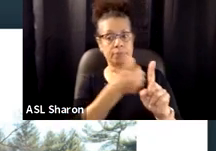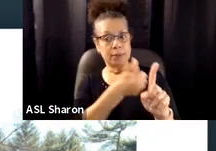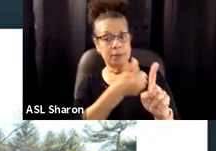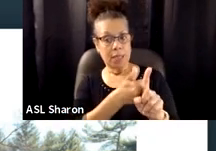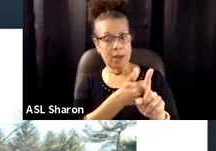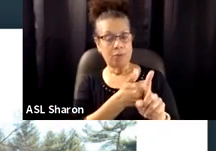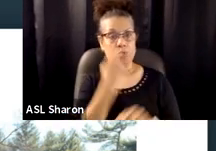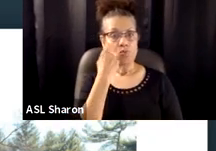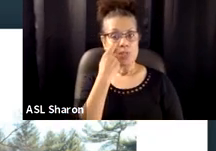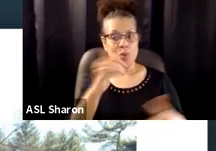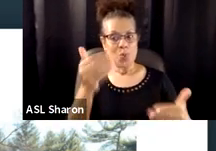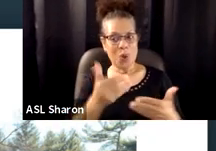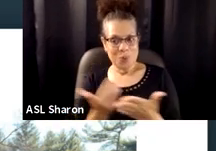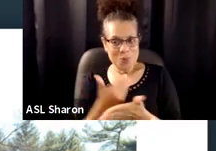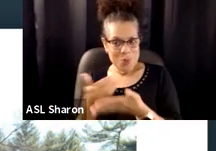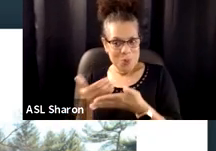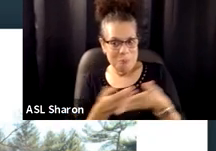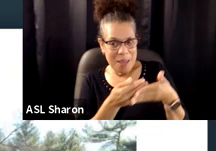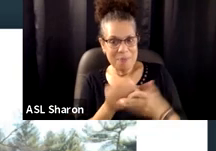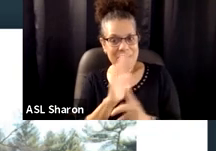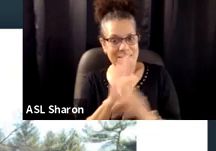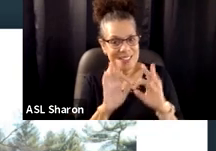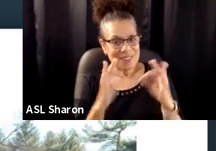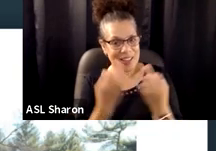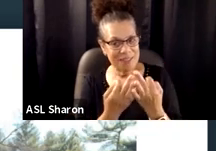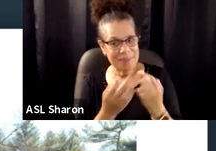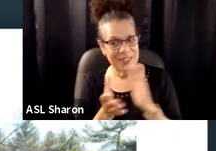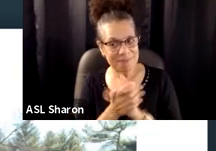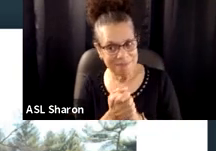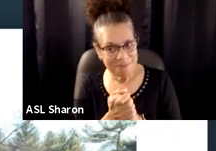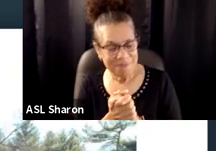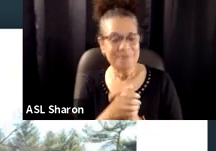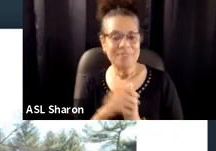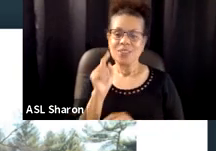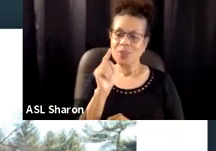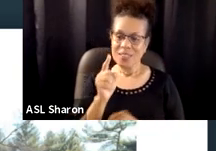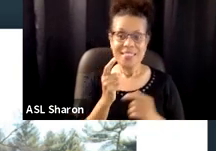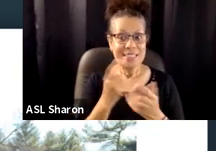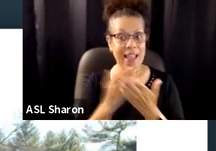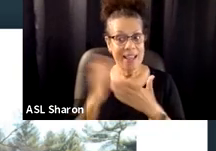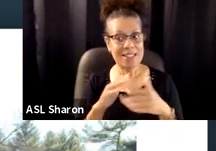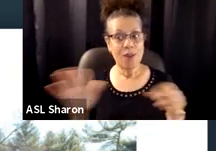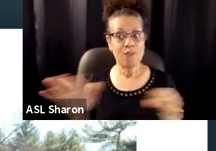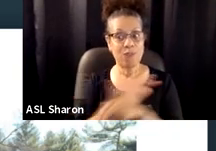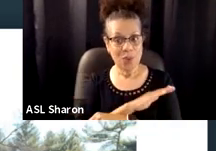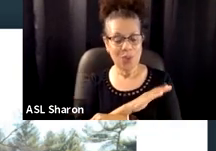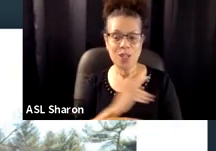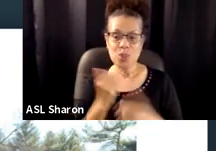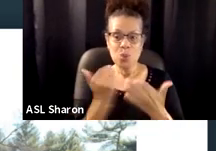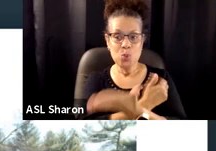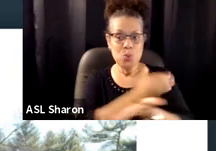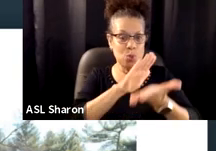recently welcomed a new baby uh to his family so he has his hands full as a new school